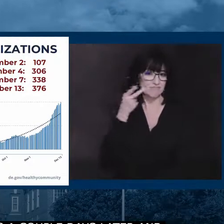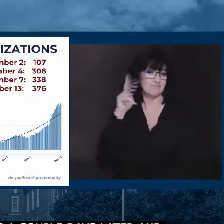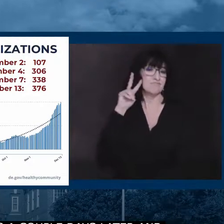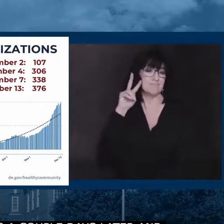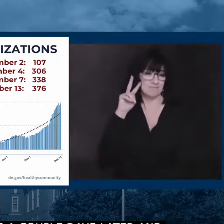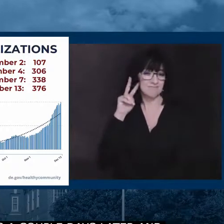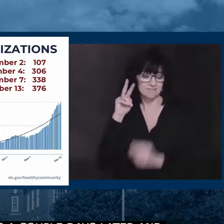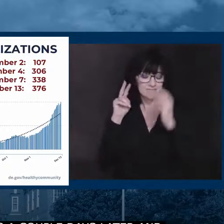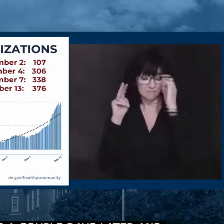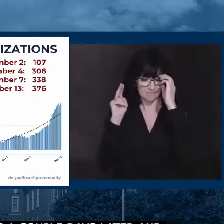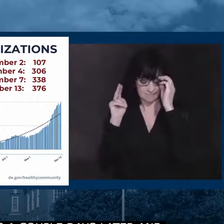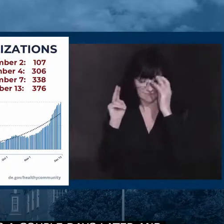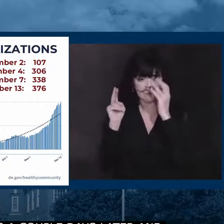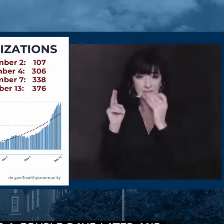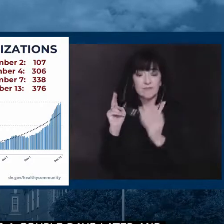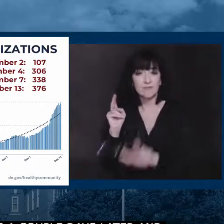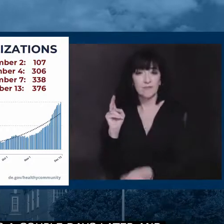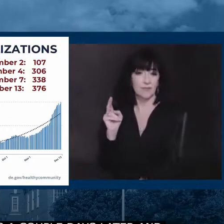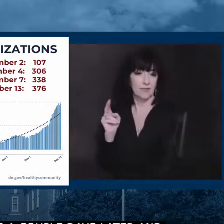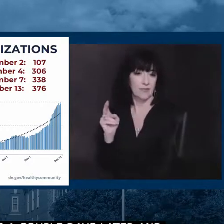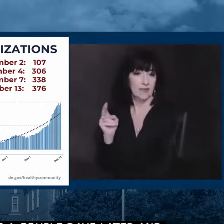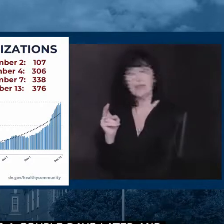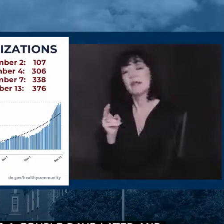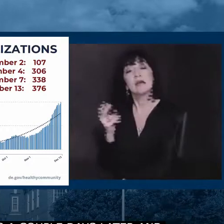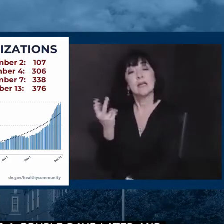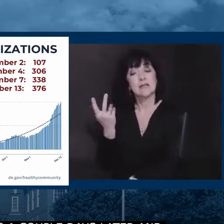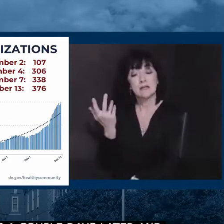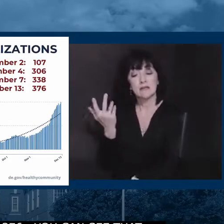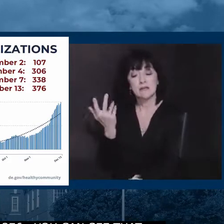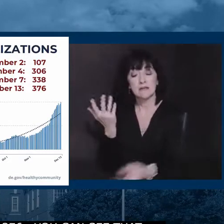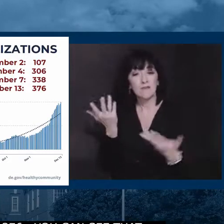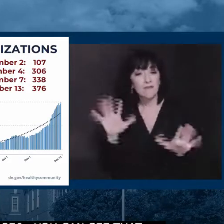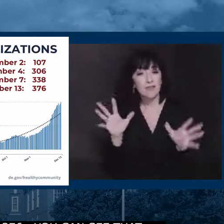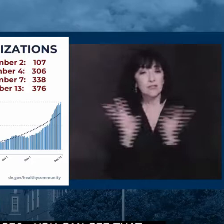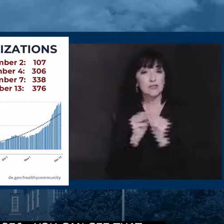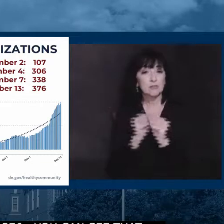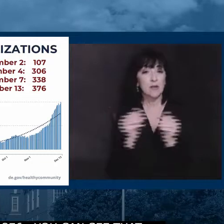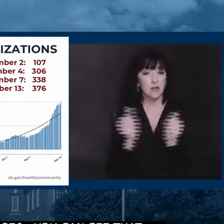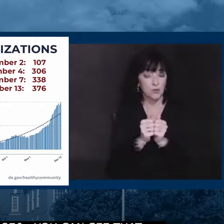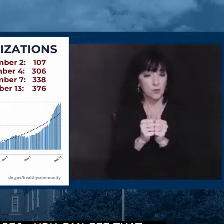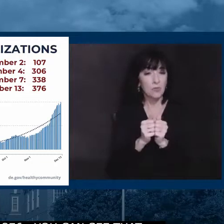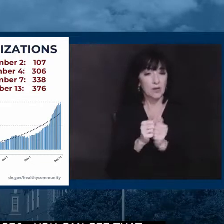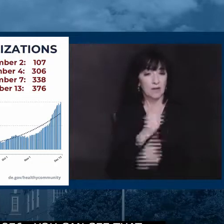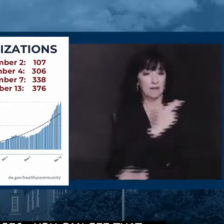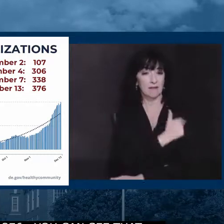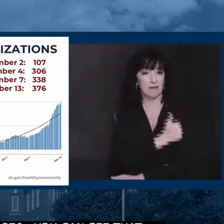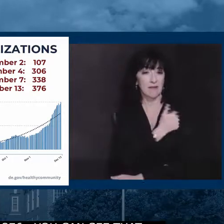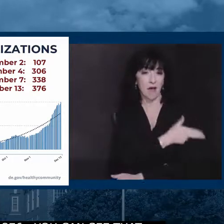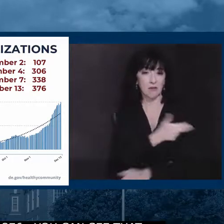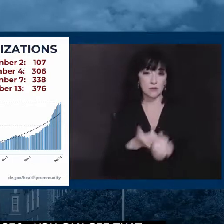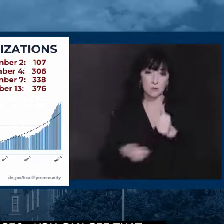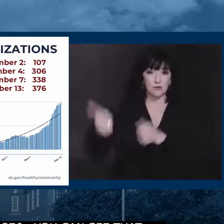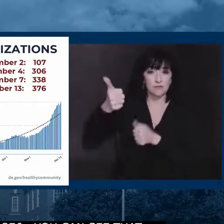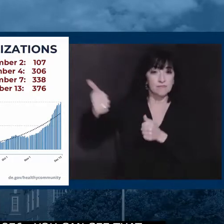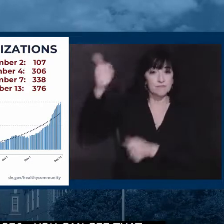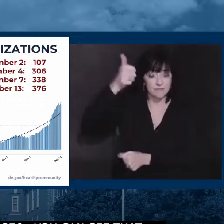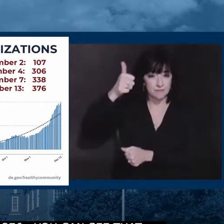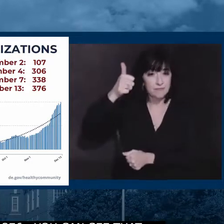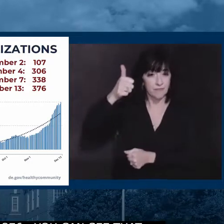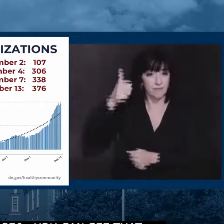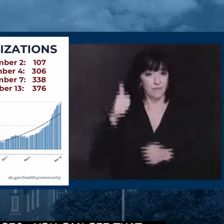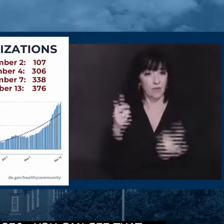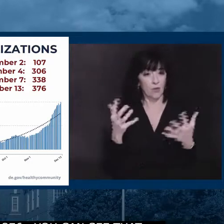with hospital administrators on those their ability and efforts to manage that